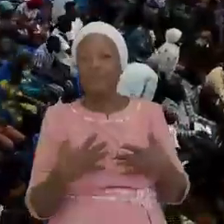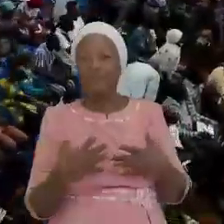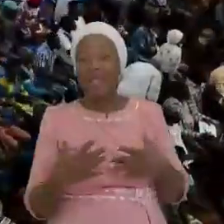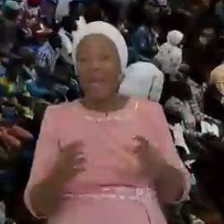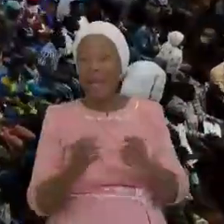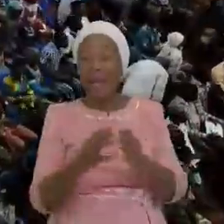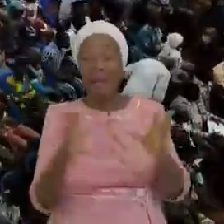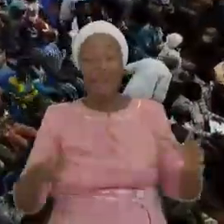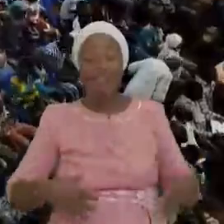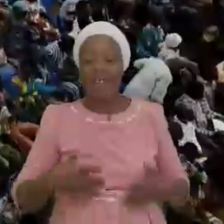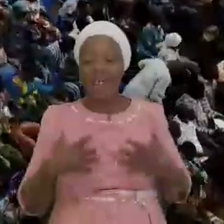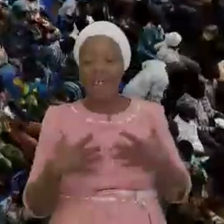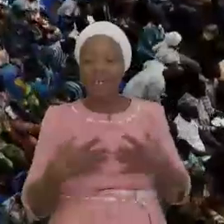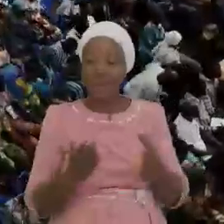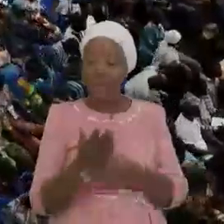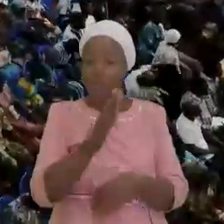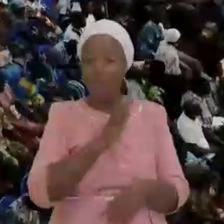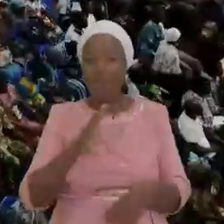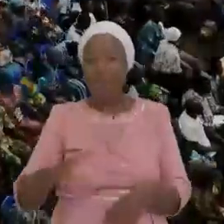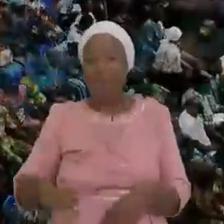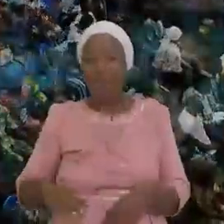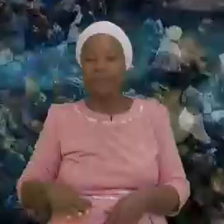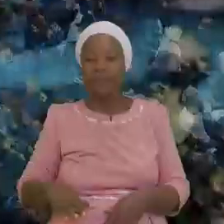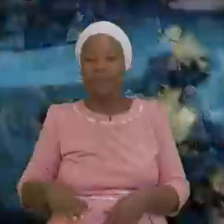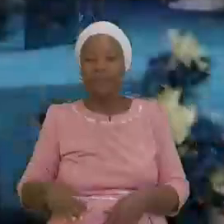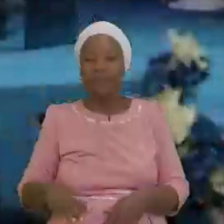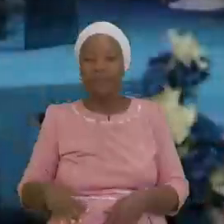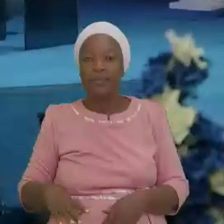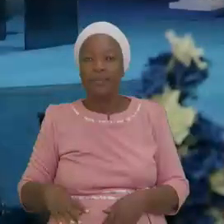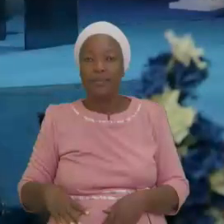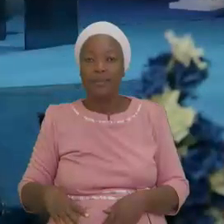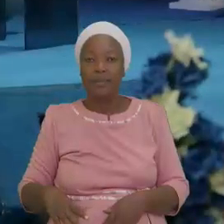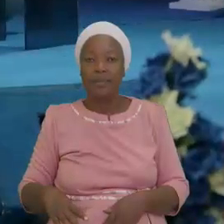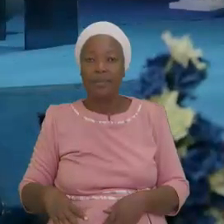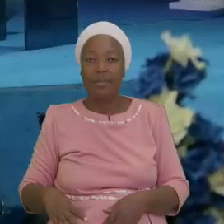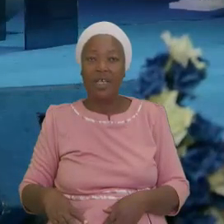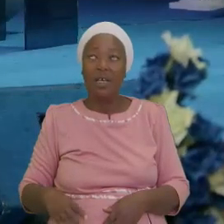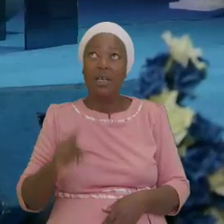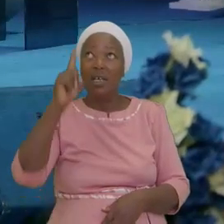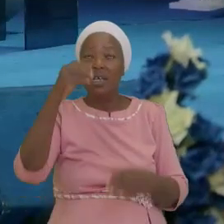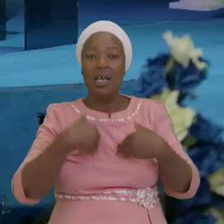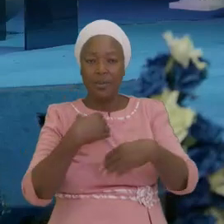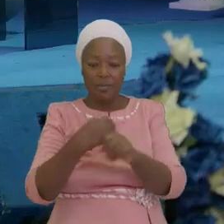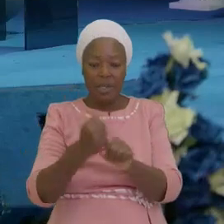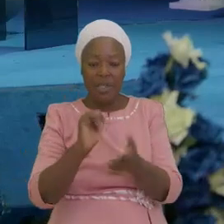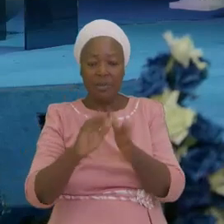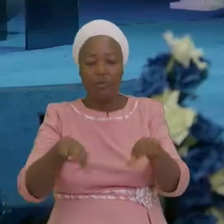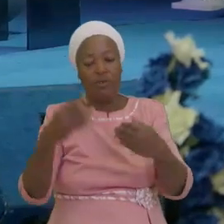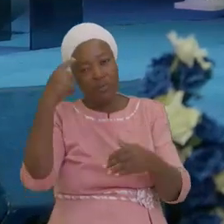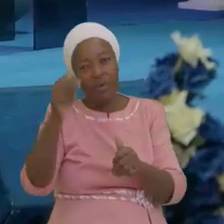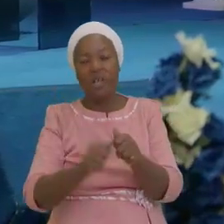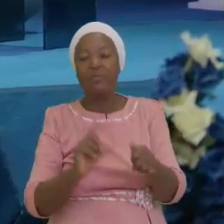Abundant life through Christ. It's made the provision for everyone.